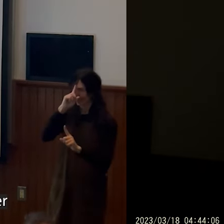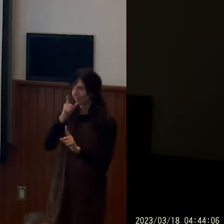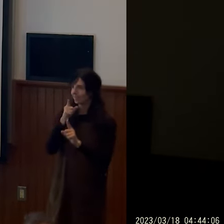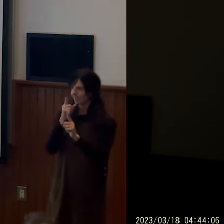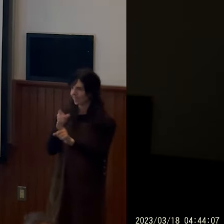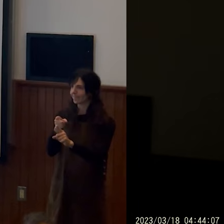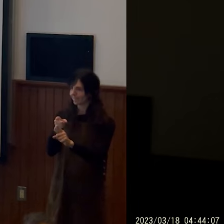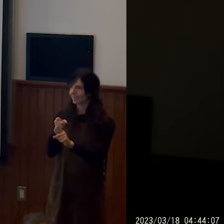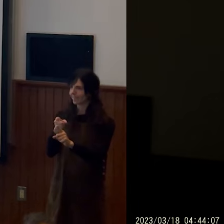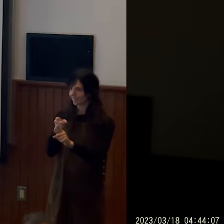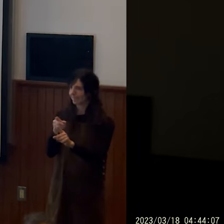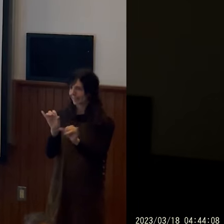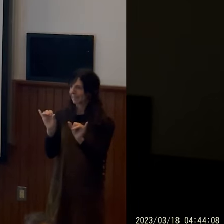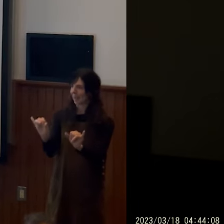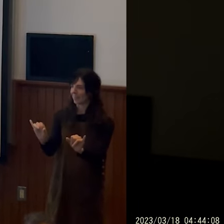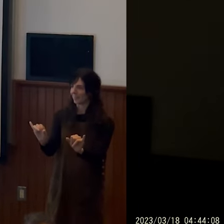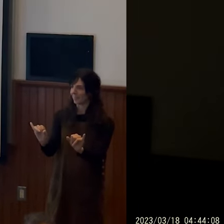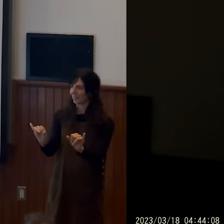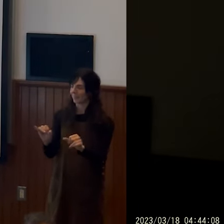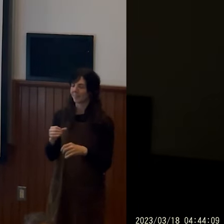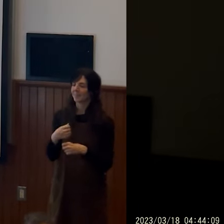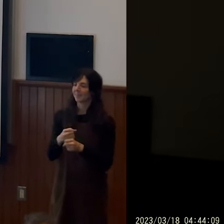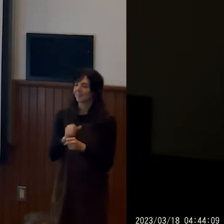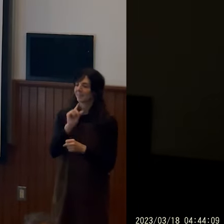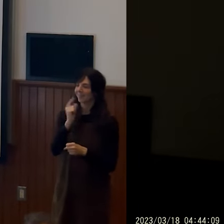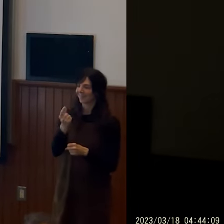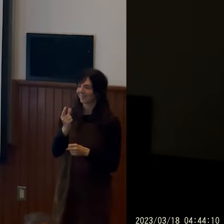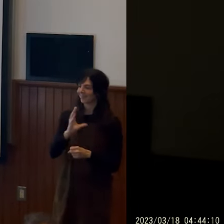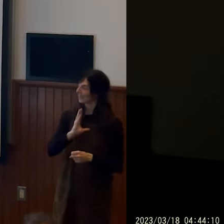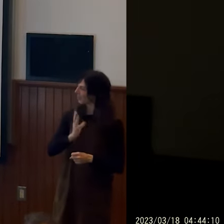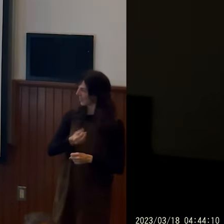the queer and trans visions.